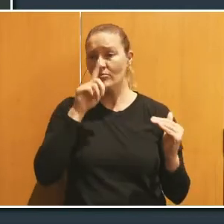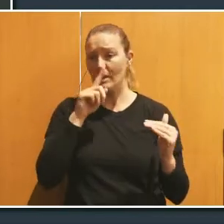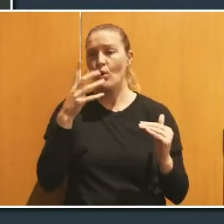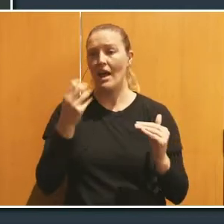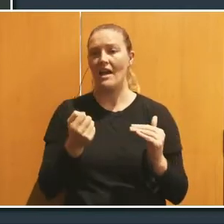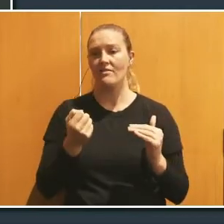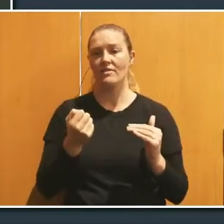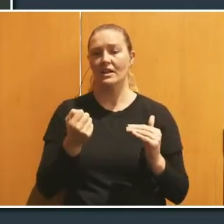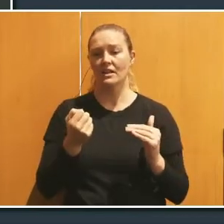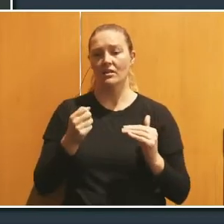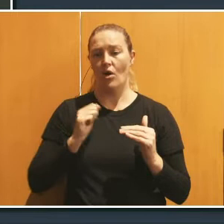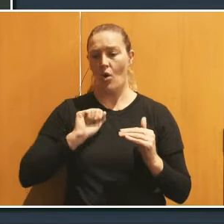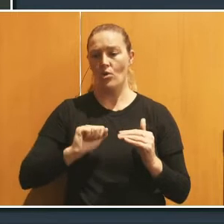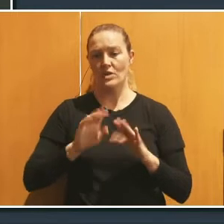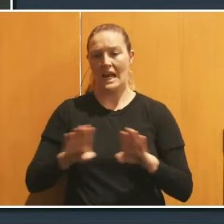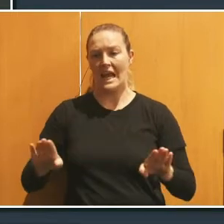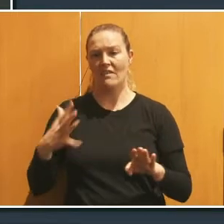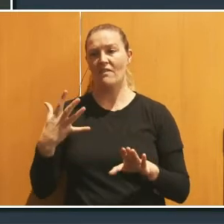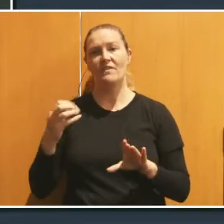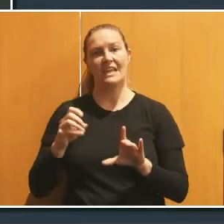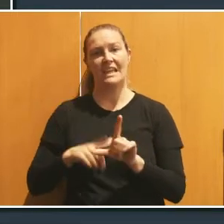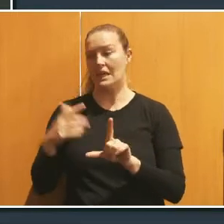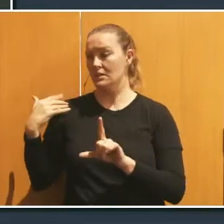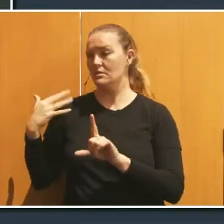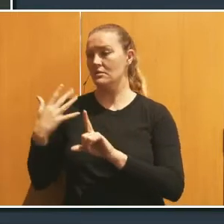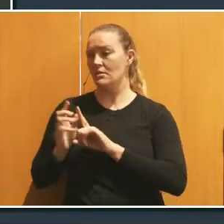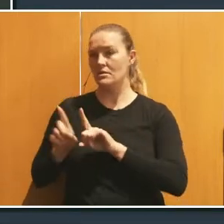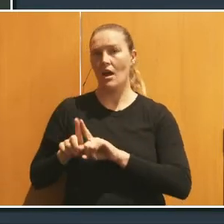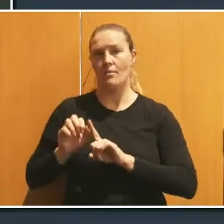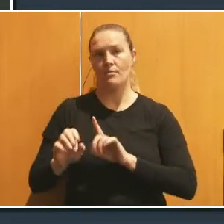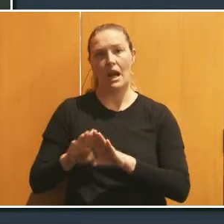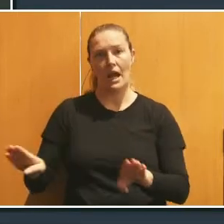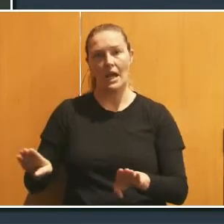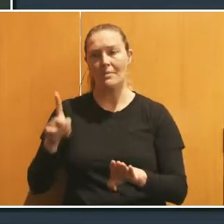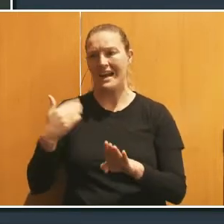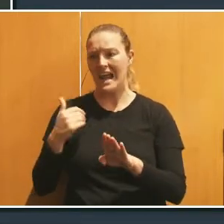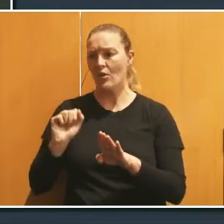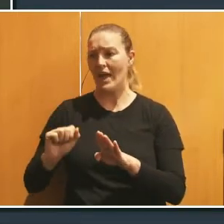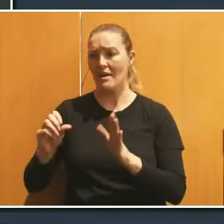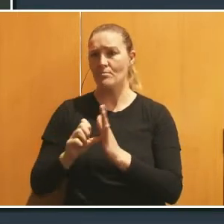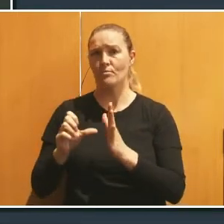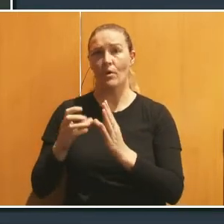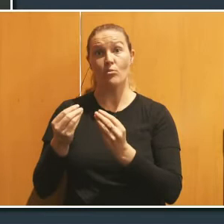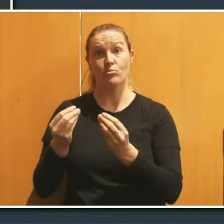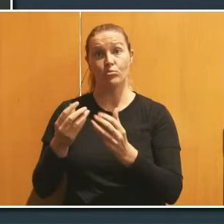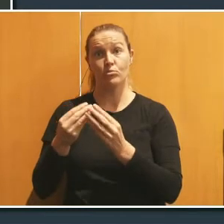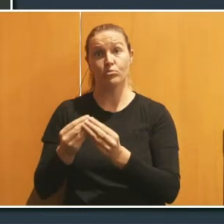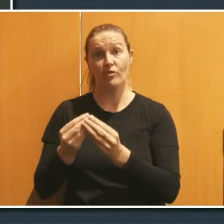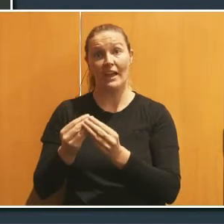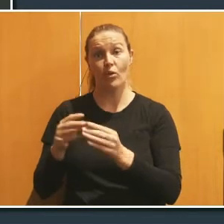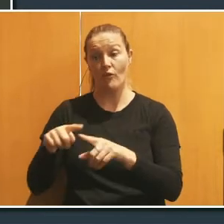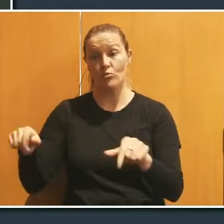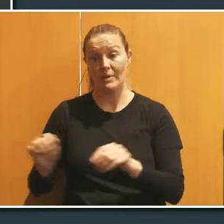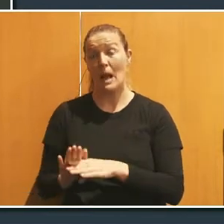for 50 plus years, who now have property that has gone up 3 times as much, to now be stuck in a position